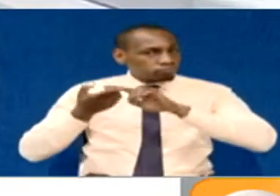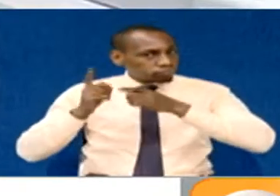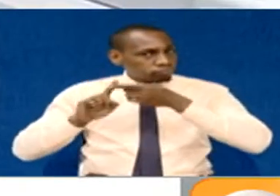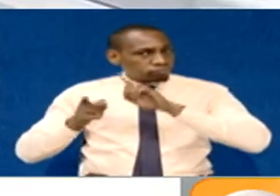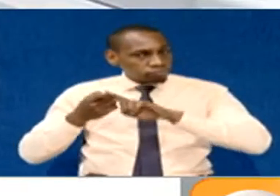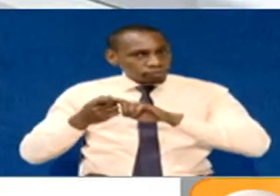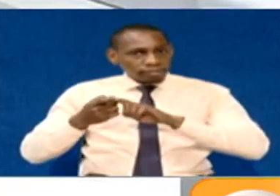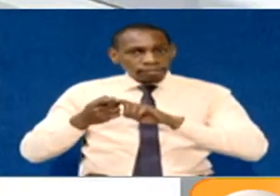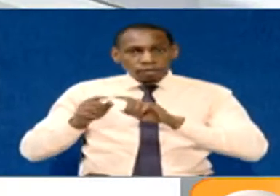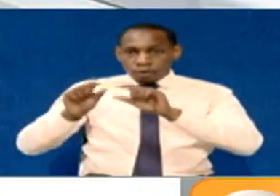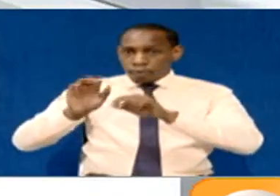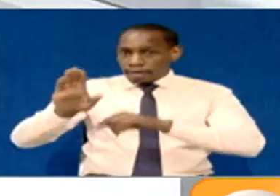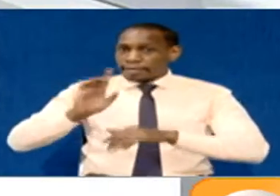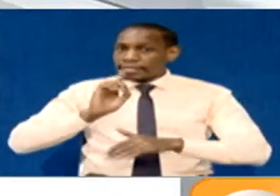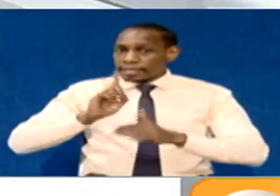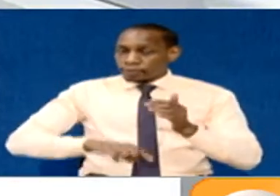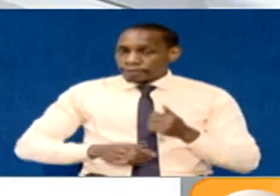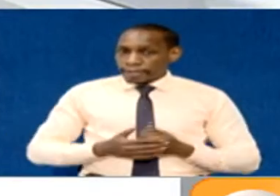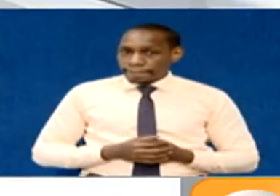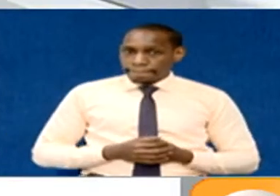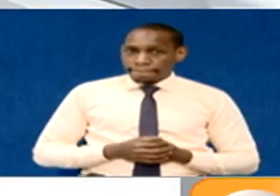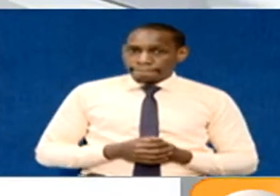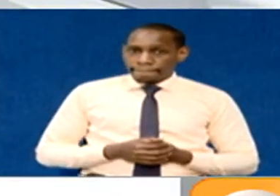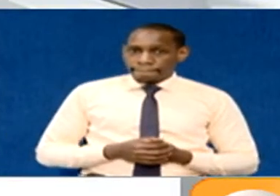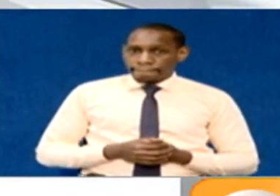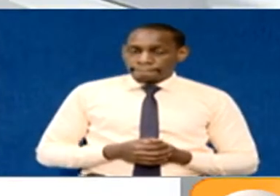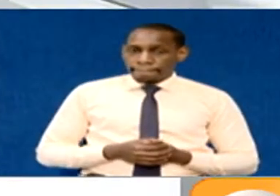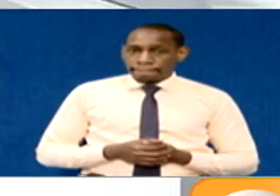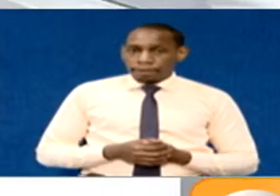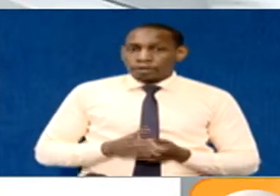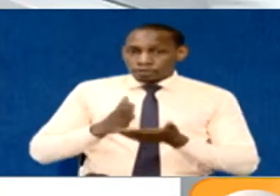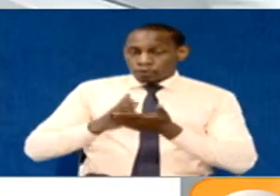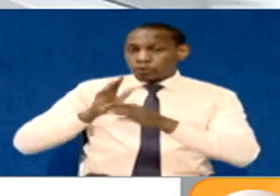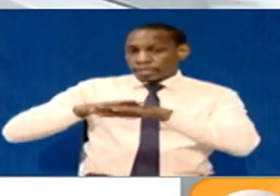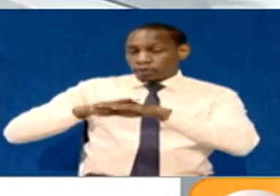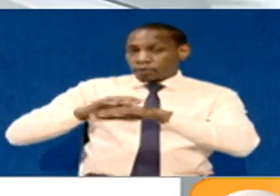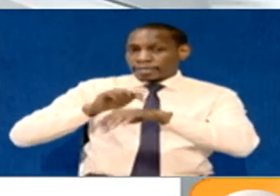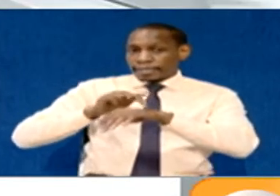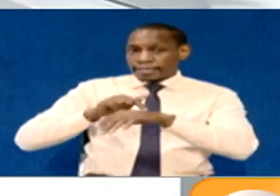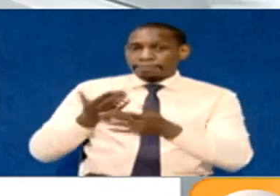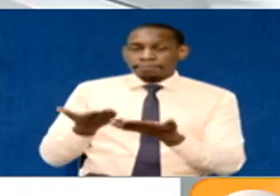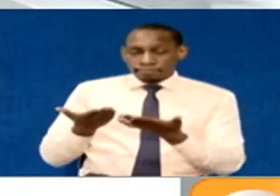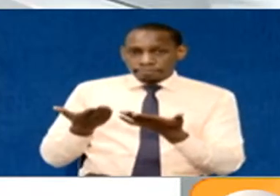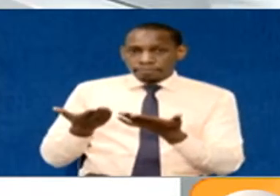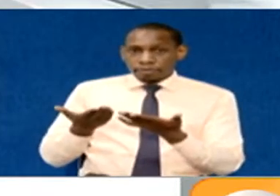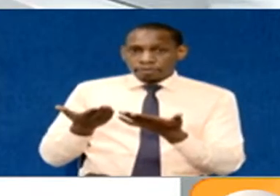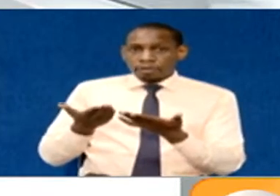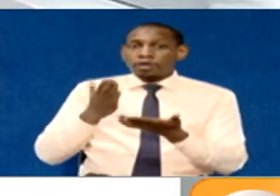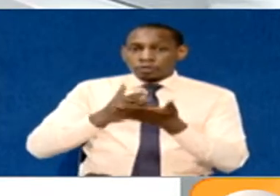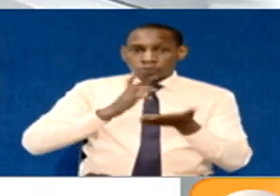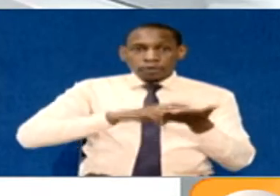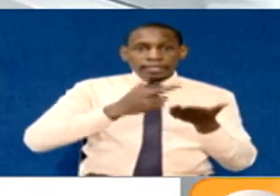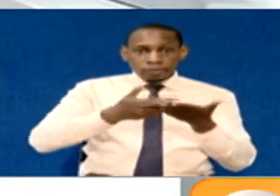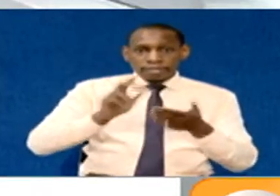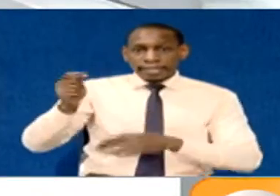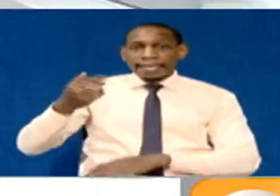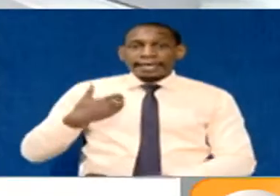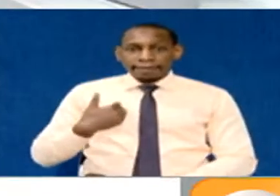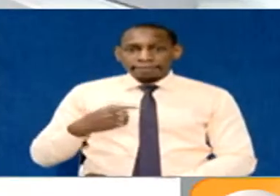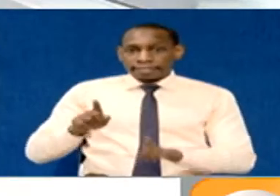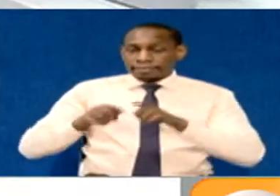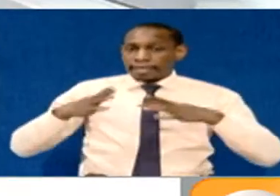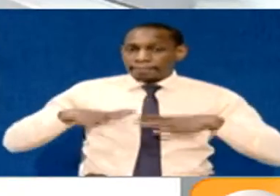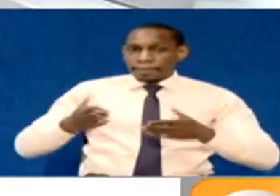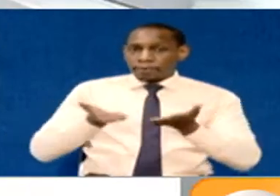bit, just as you were saying, that wouldn't it be neat if we had, you know, because these are resources that we have in the country, these are people